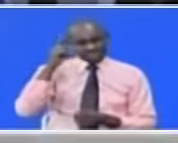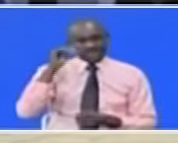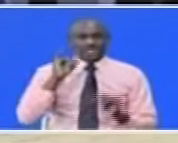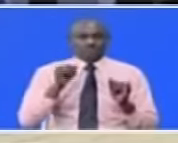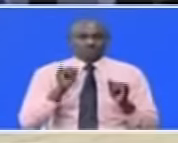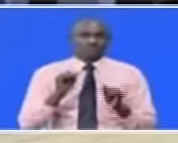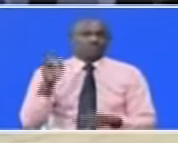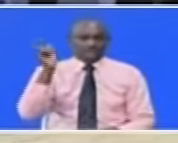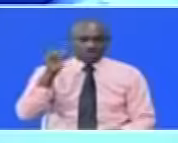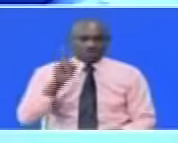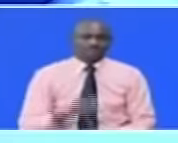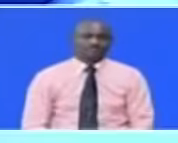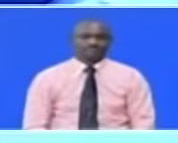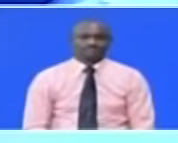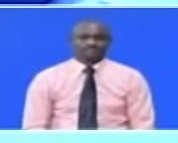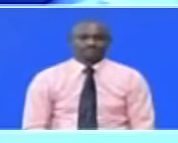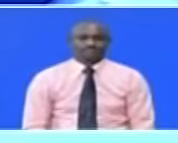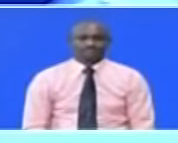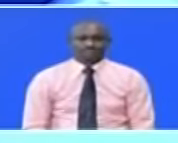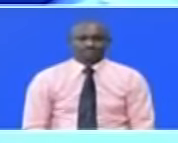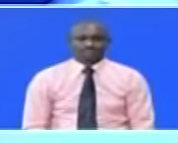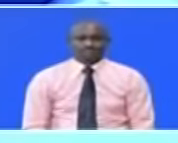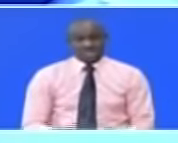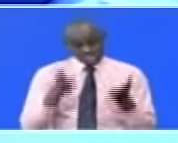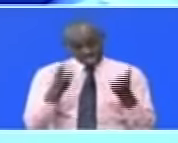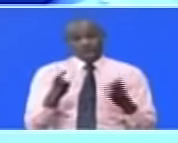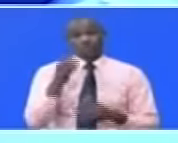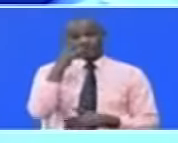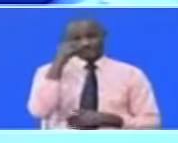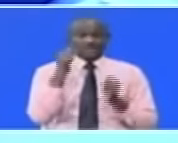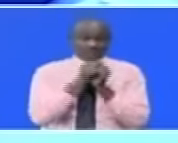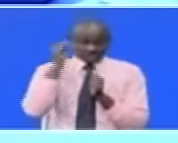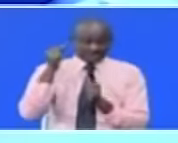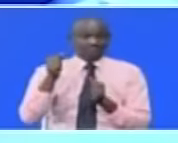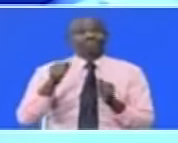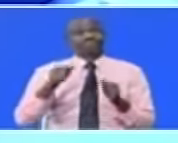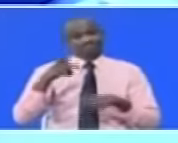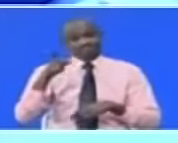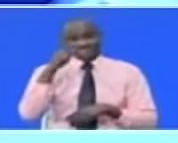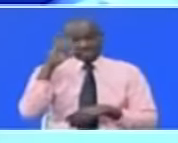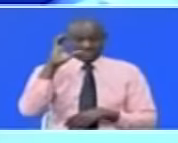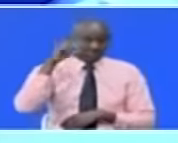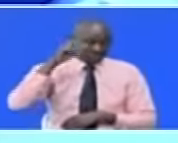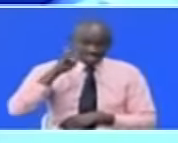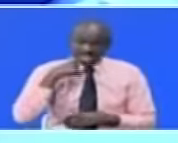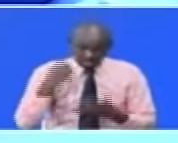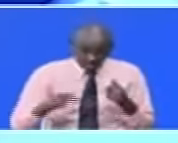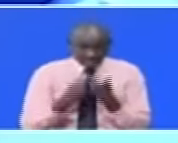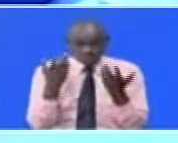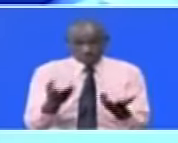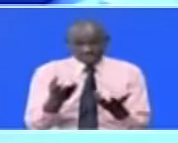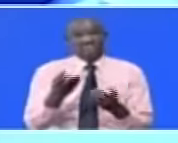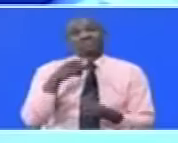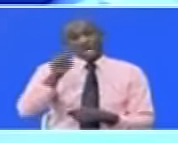News, Nairobi. Now the next step for the 2015 Standard 8 candidates is the grueling four-year stint in